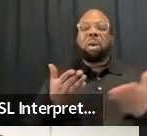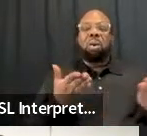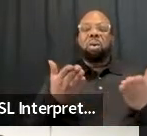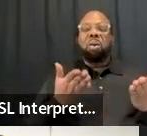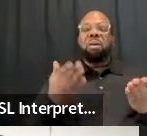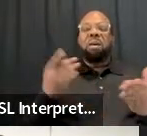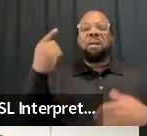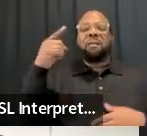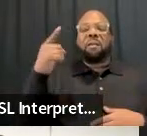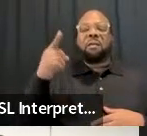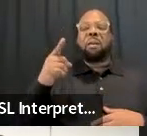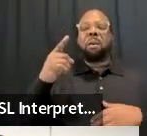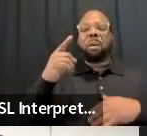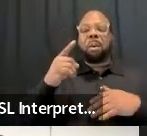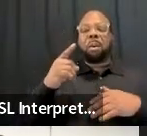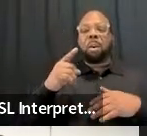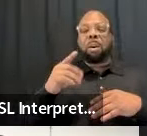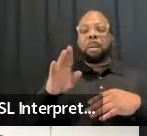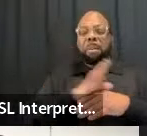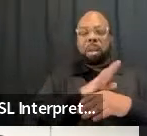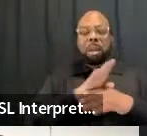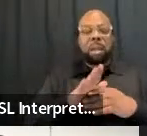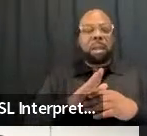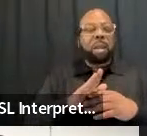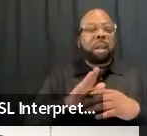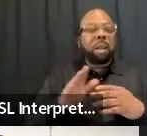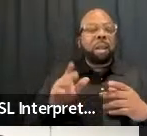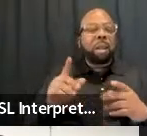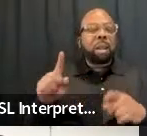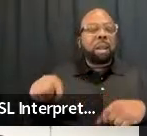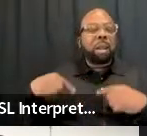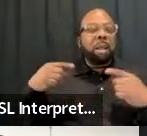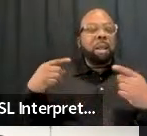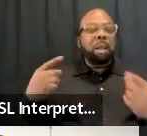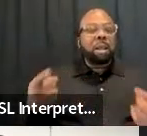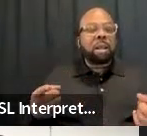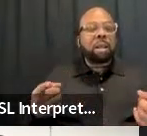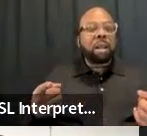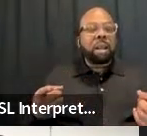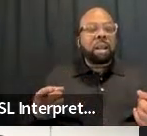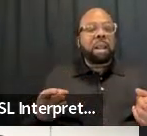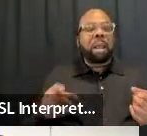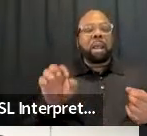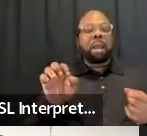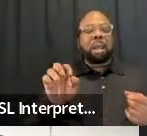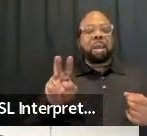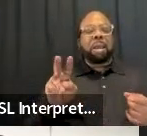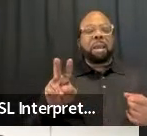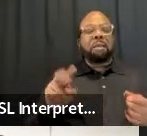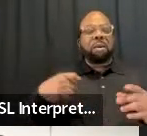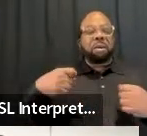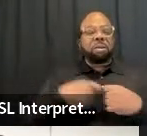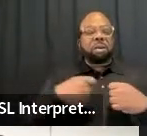Since Zone Green 10 years ago, accessory charging is permitted in all of these spaces.